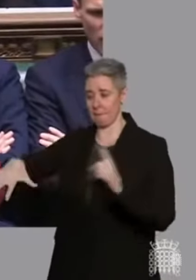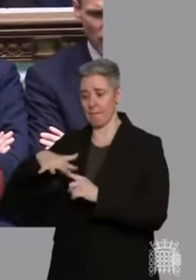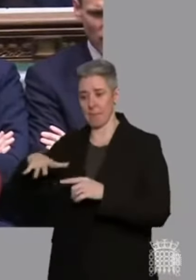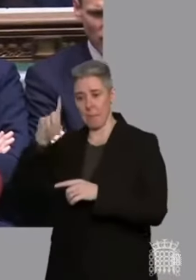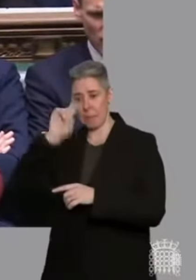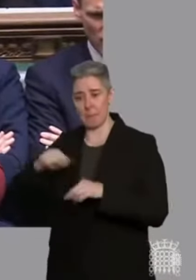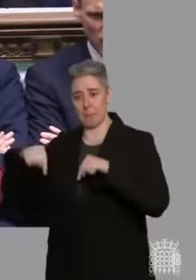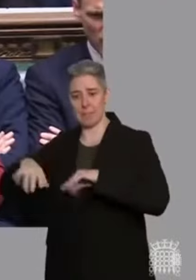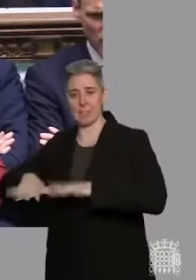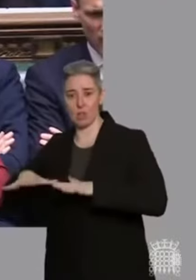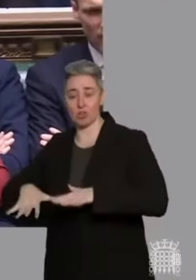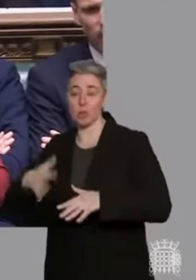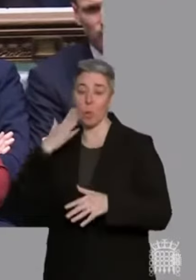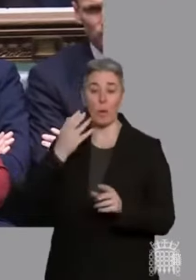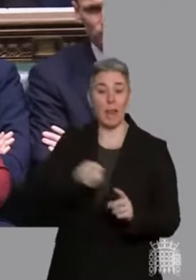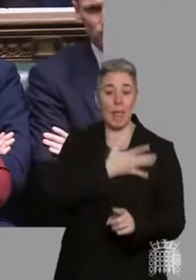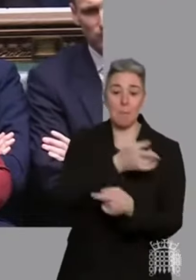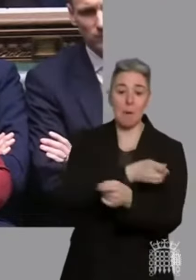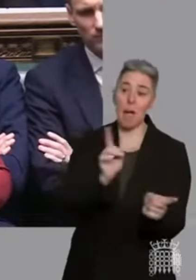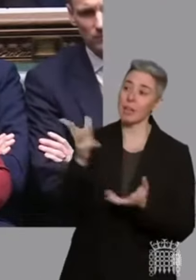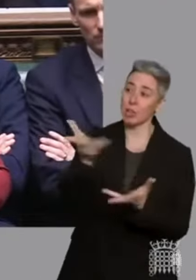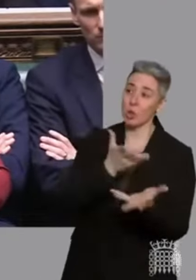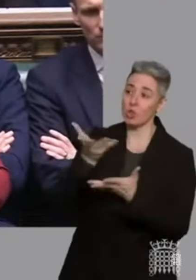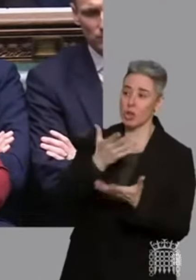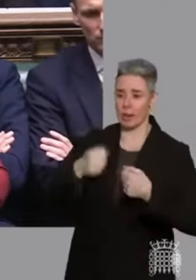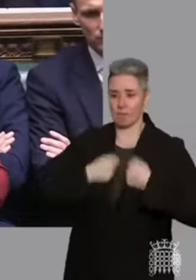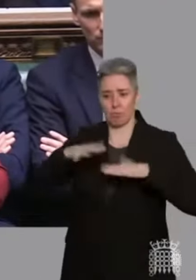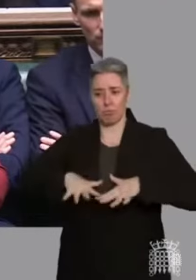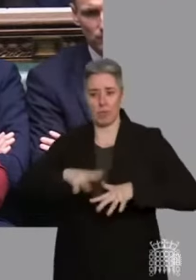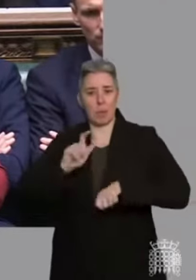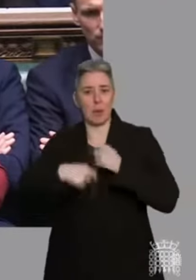loses. When Labour negotiates, our country loses.